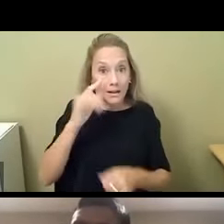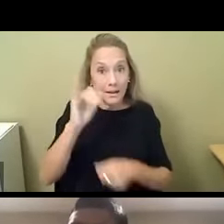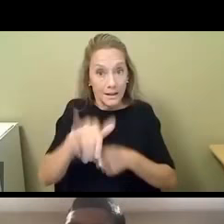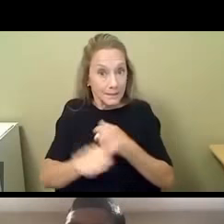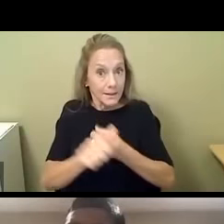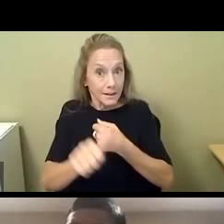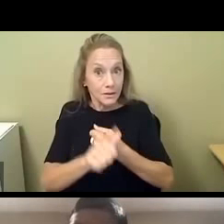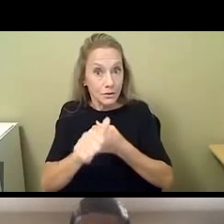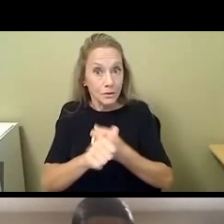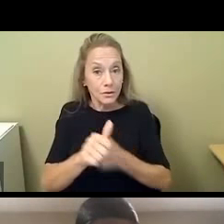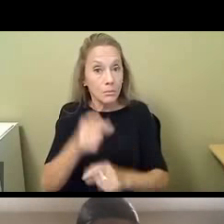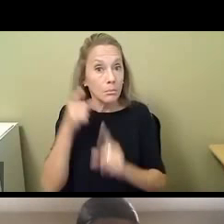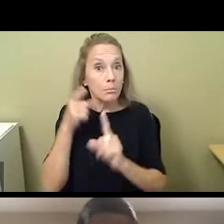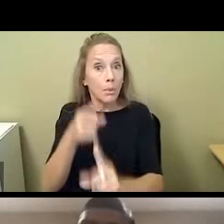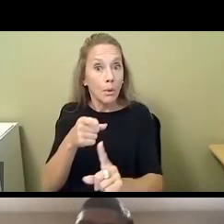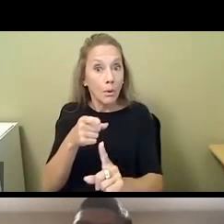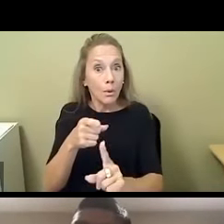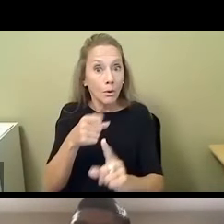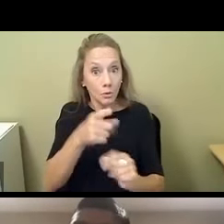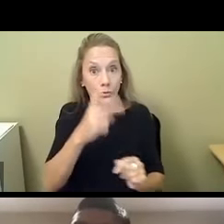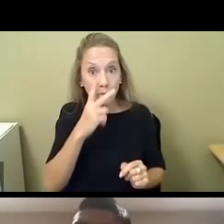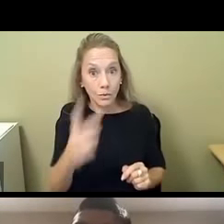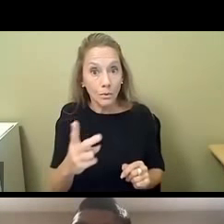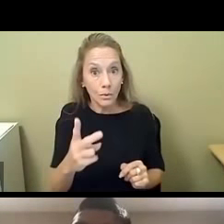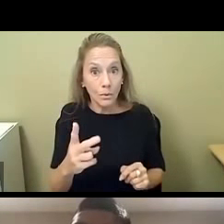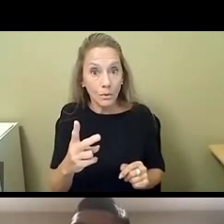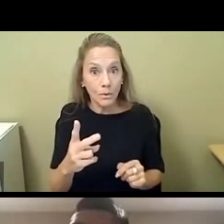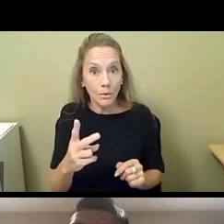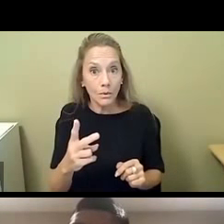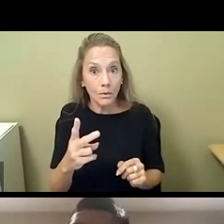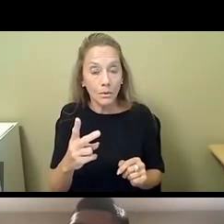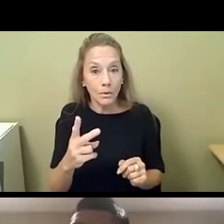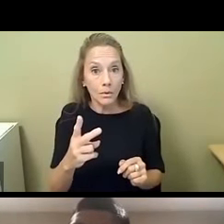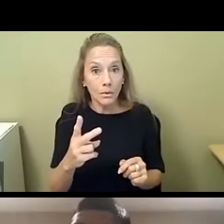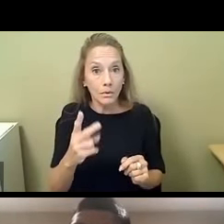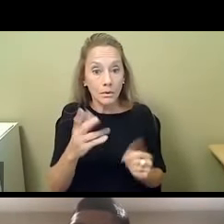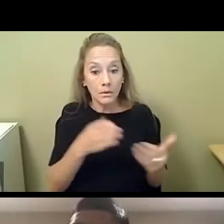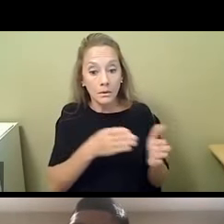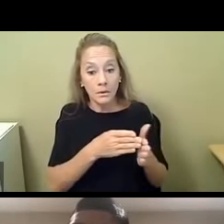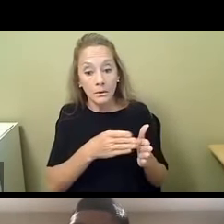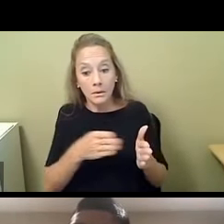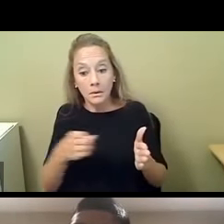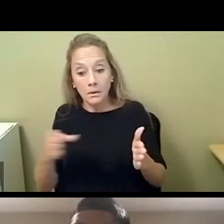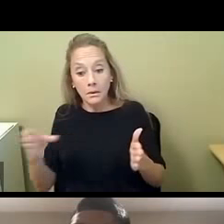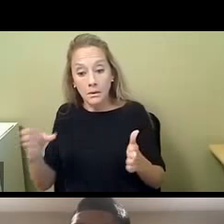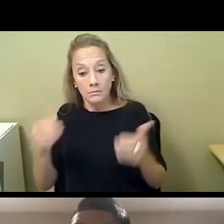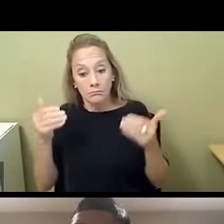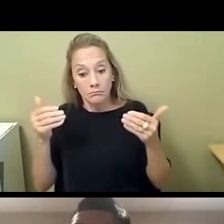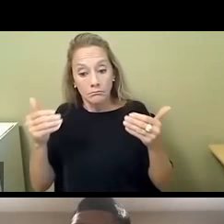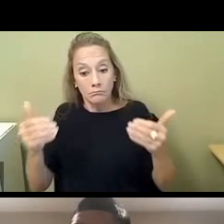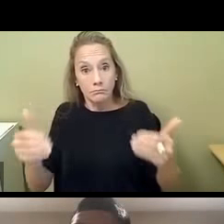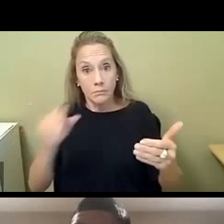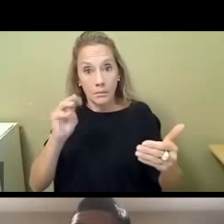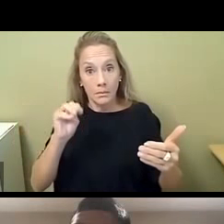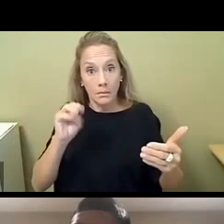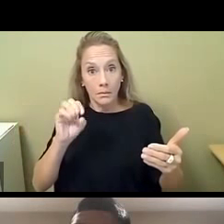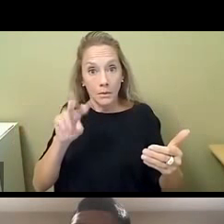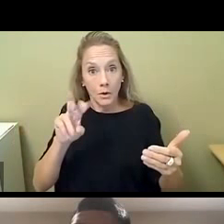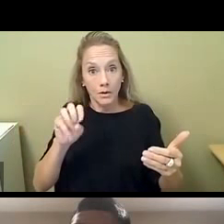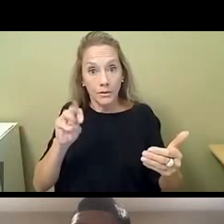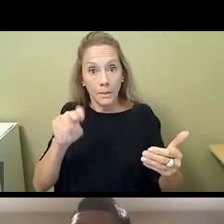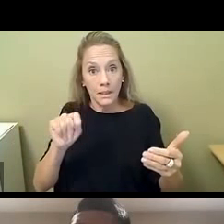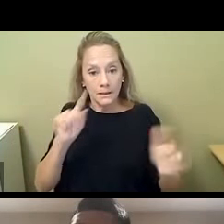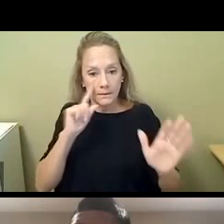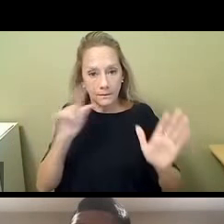But the point was, as you saw, was a movement that's based, it was to identify the problems, point out